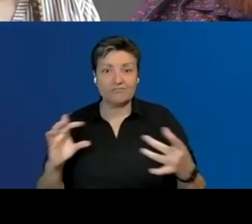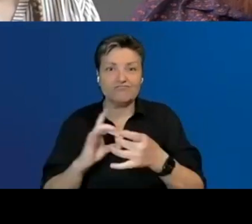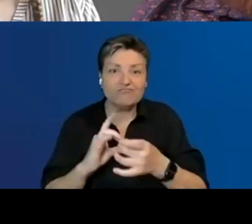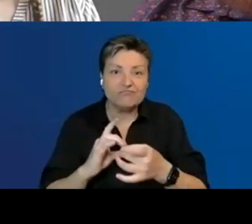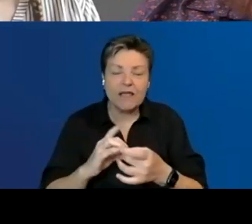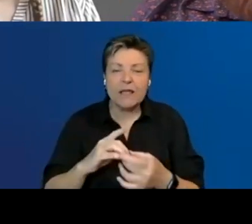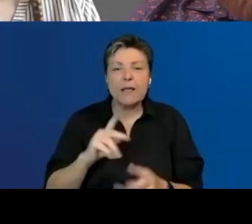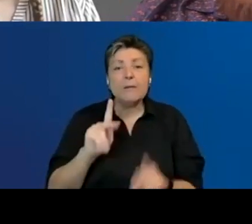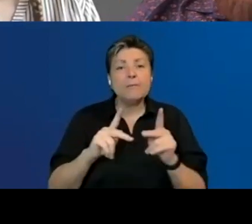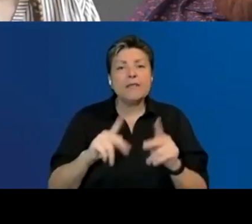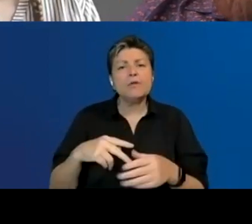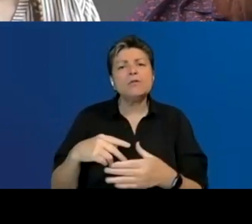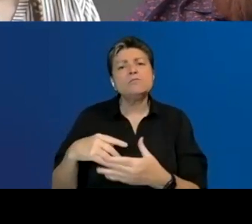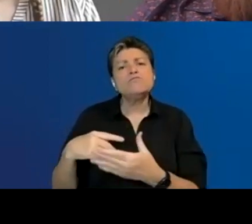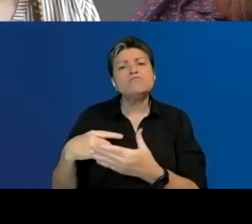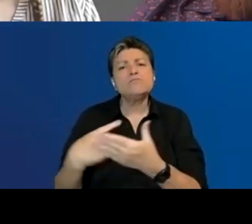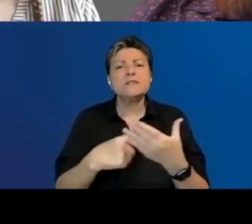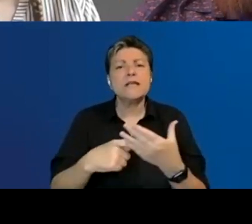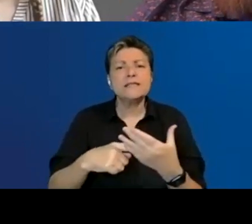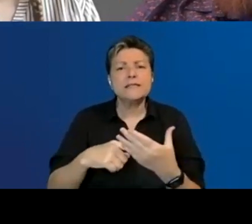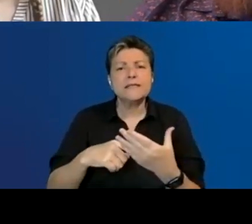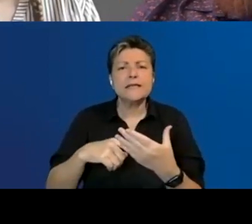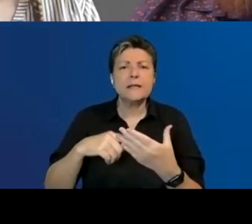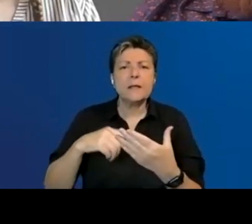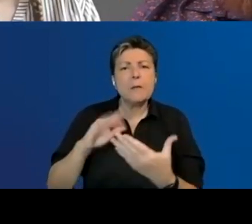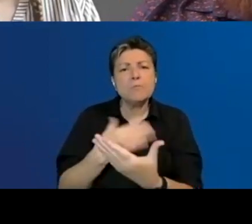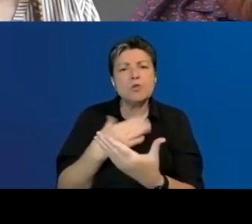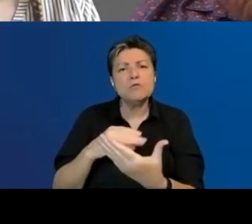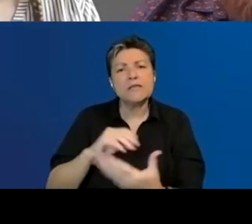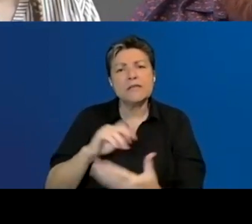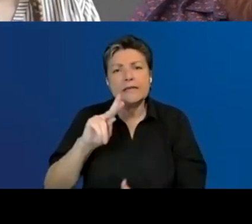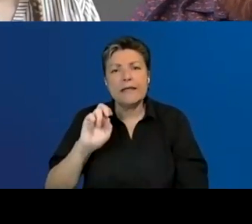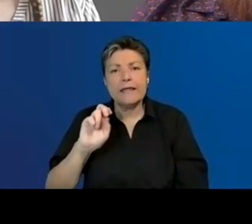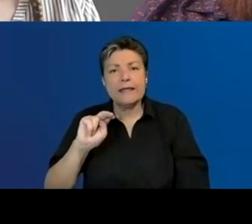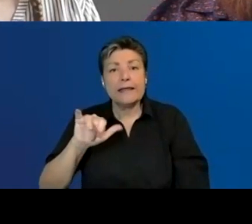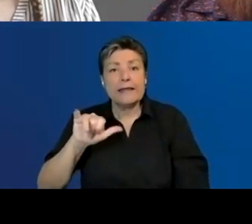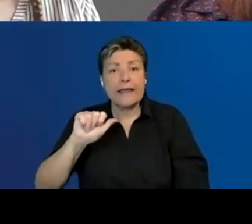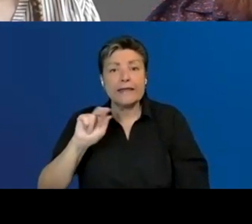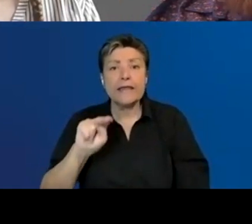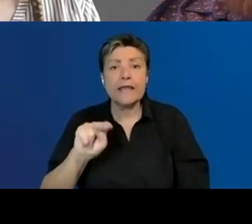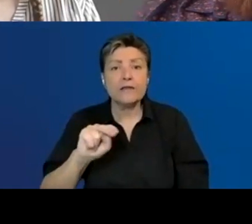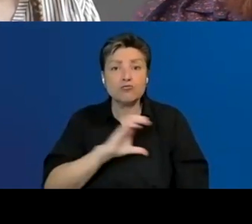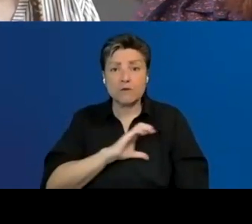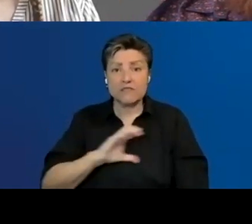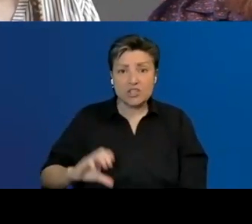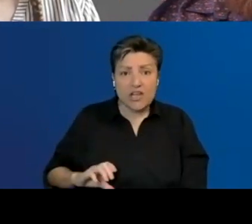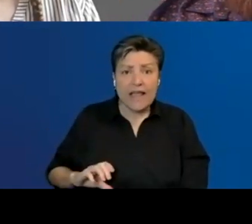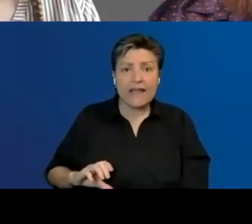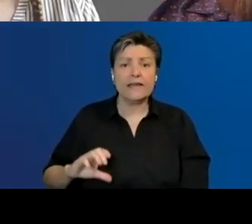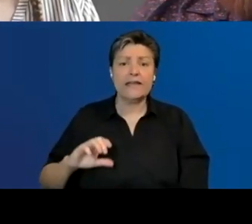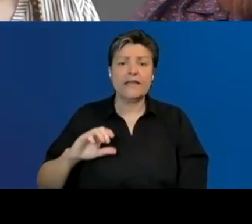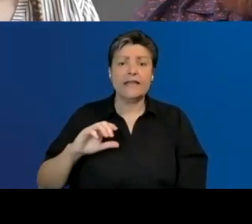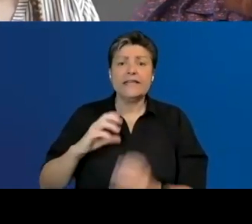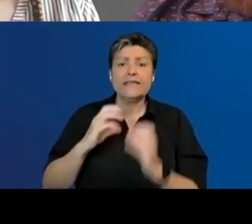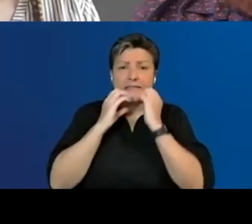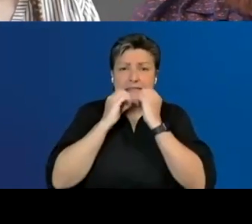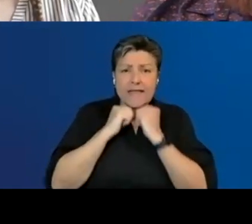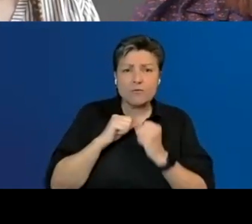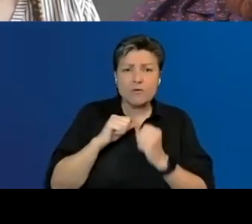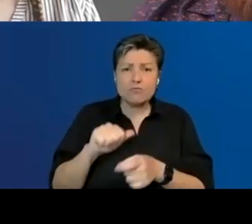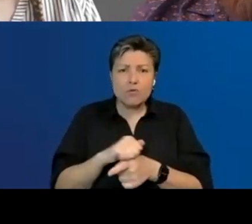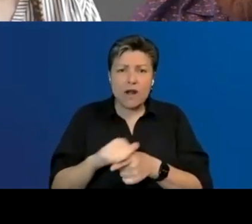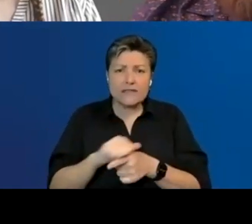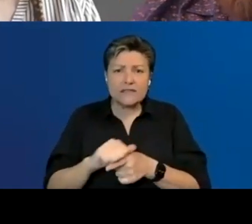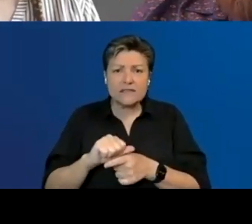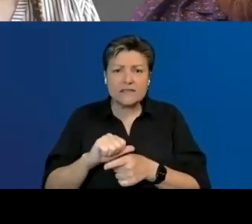music in Kenyan Christianity, sacred drumming practices in Haitian voodoo, and their relation